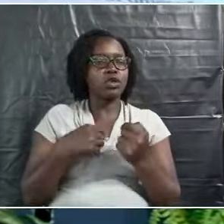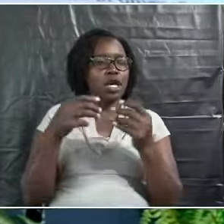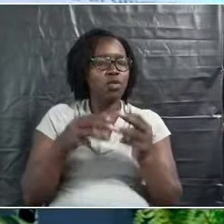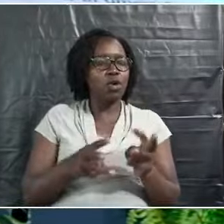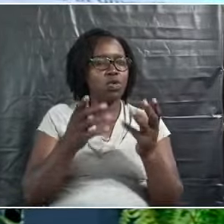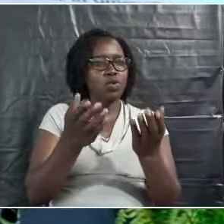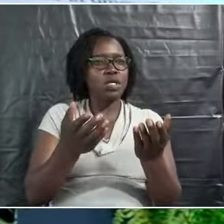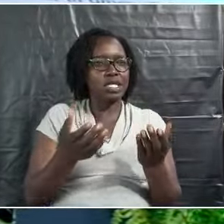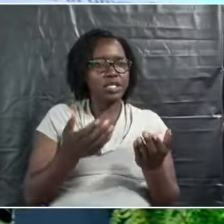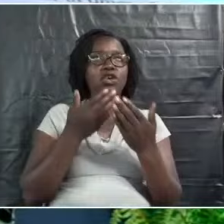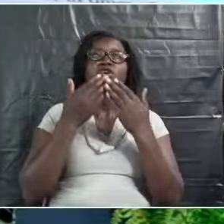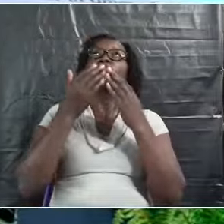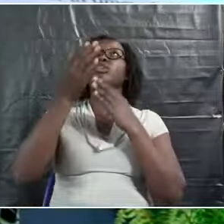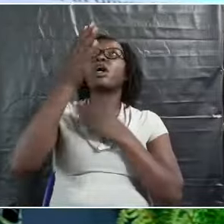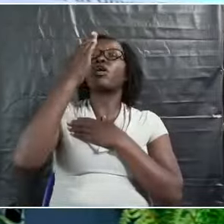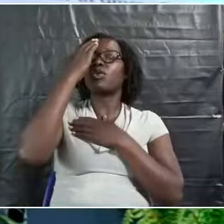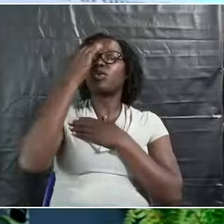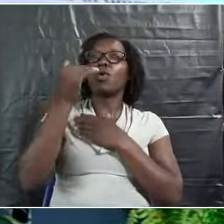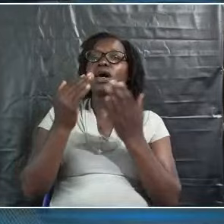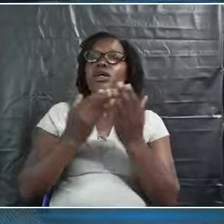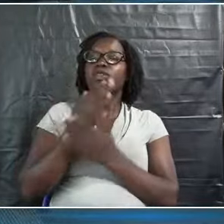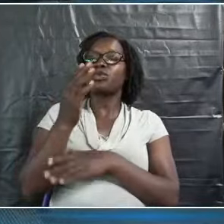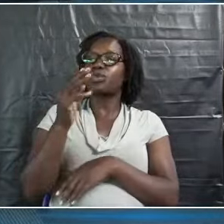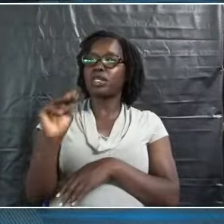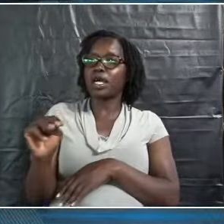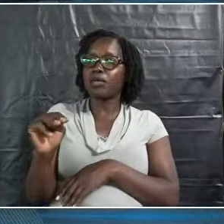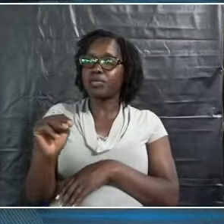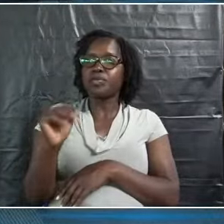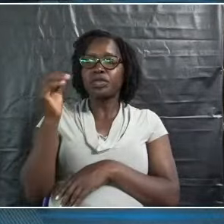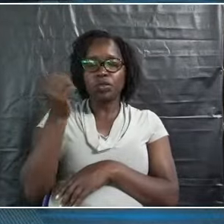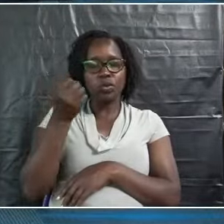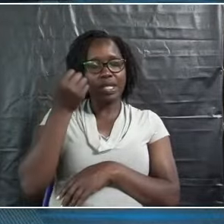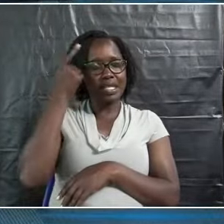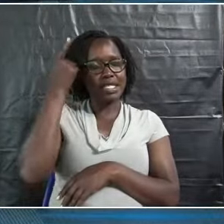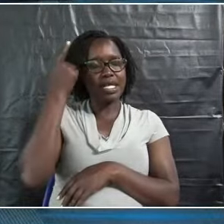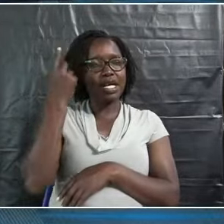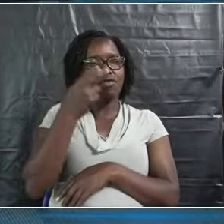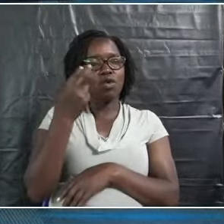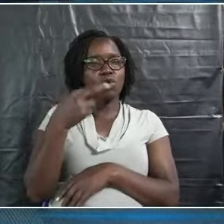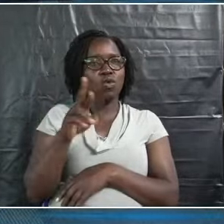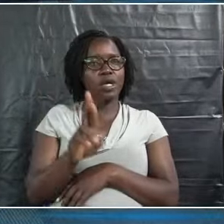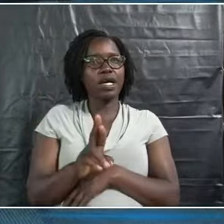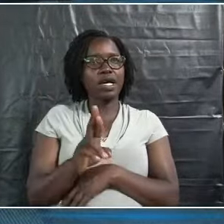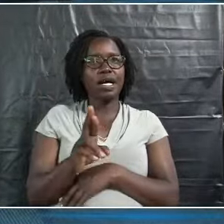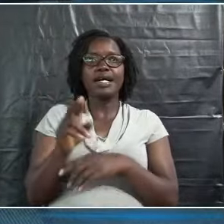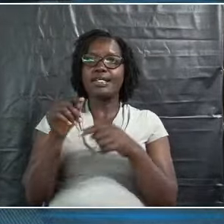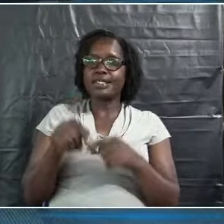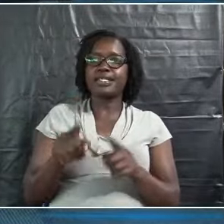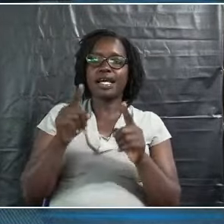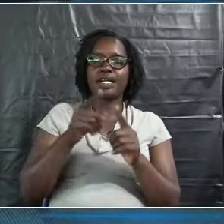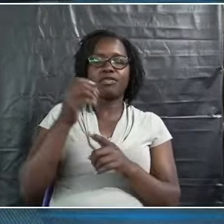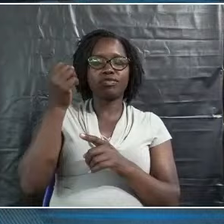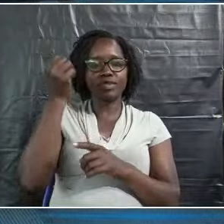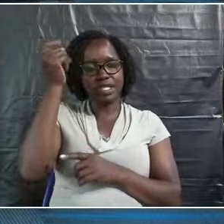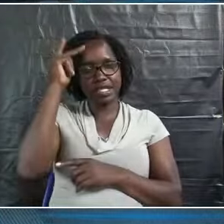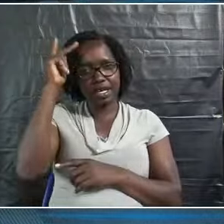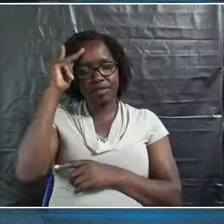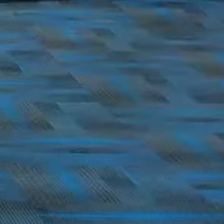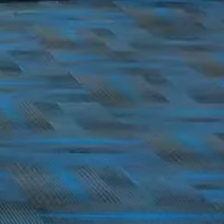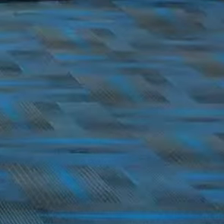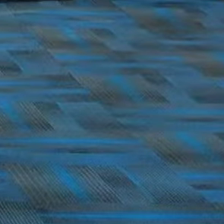need to thank God, because through them we discover who we are. Self-discovery. But